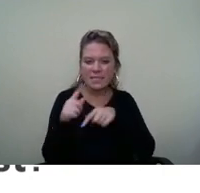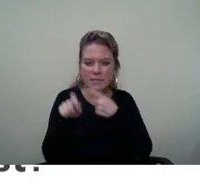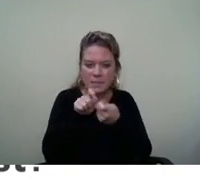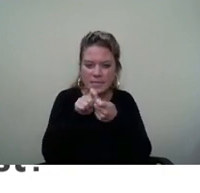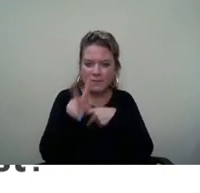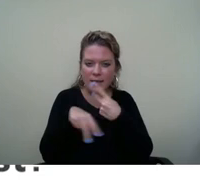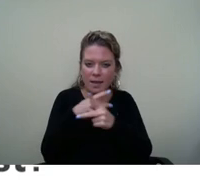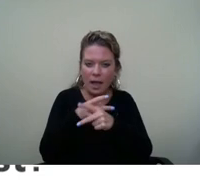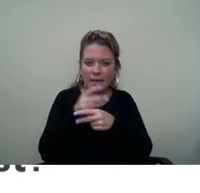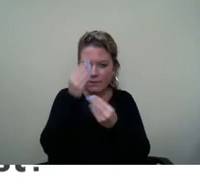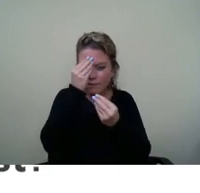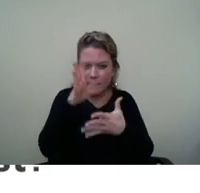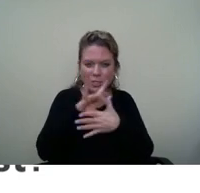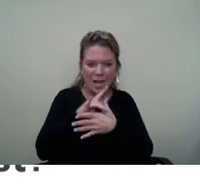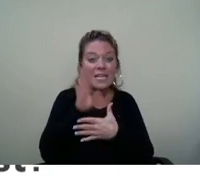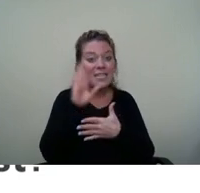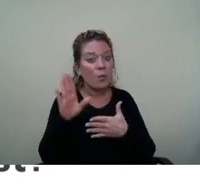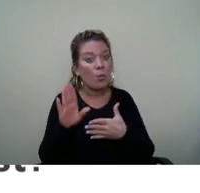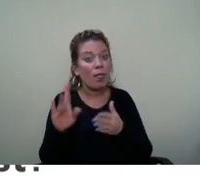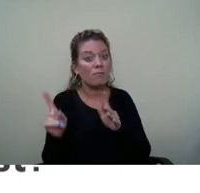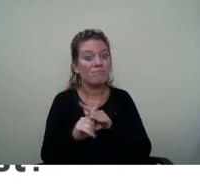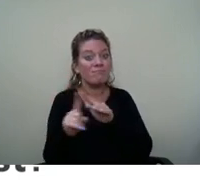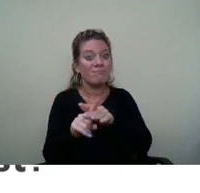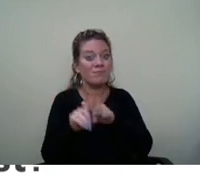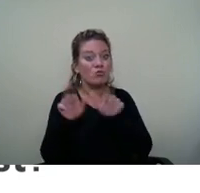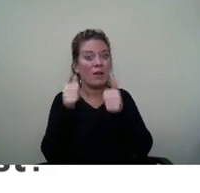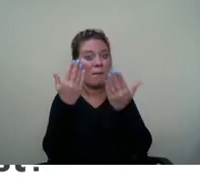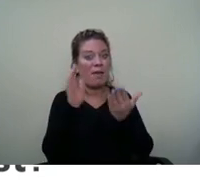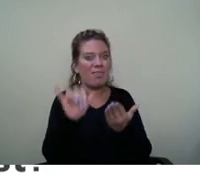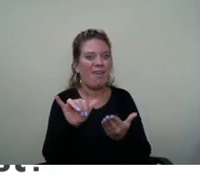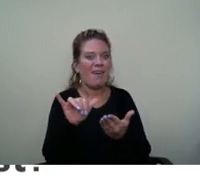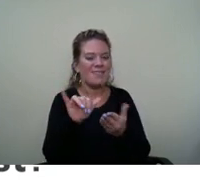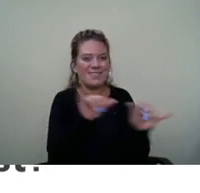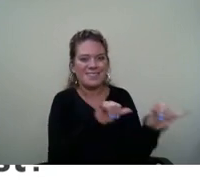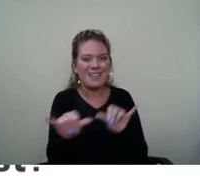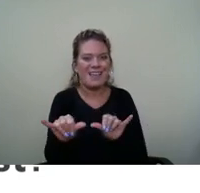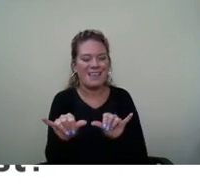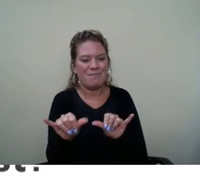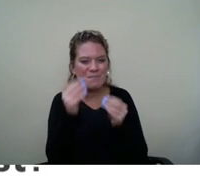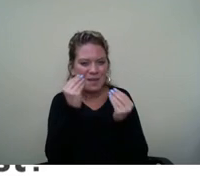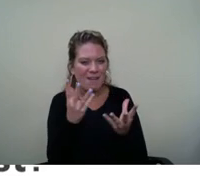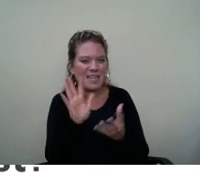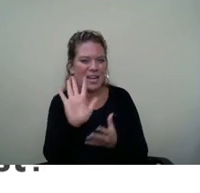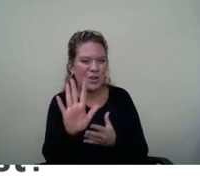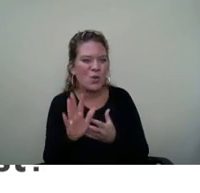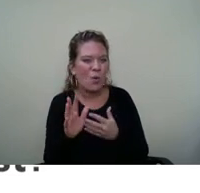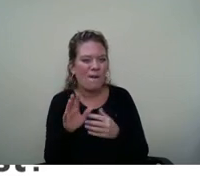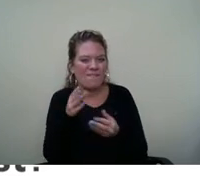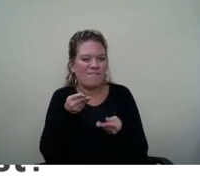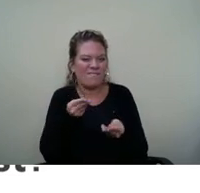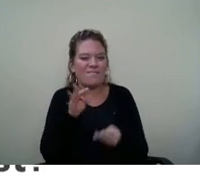going to recommend that content in your feed. So then all you're seeing is things that agree with